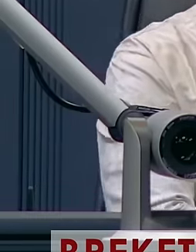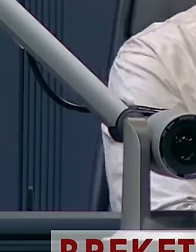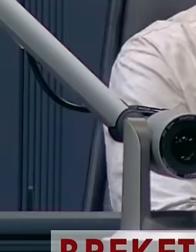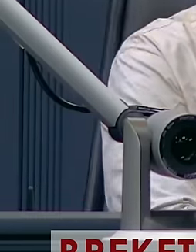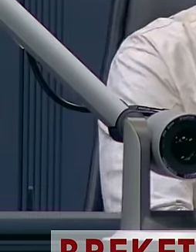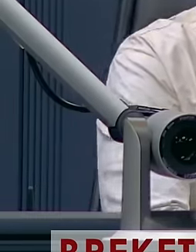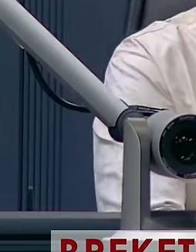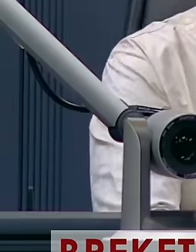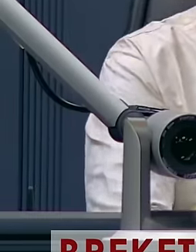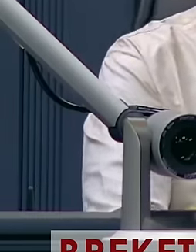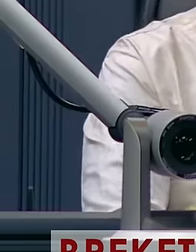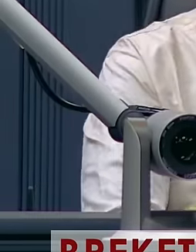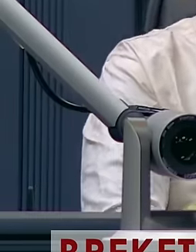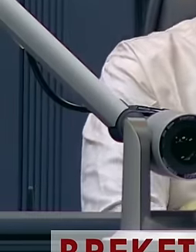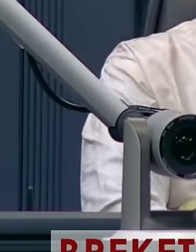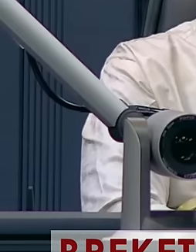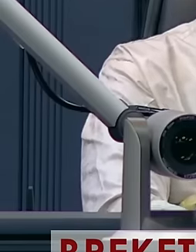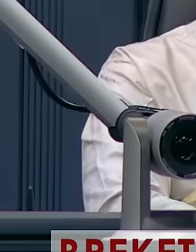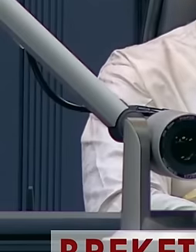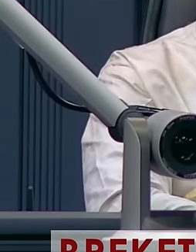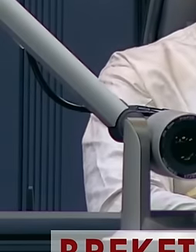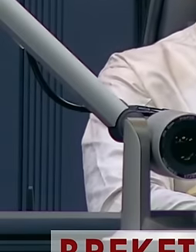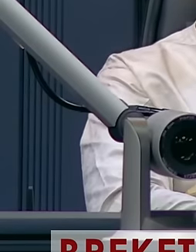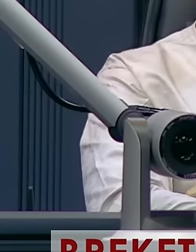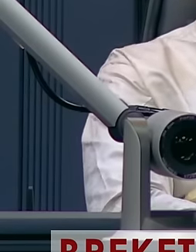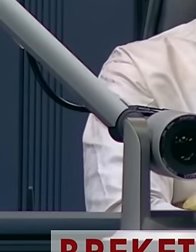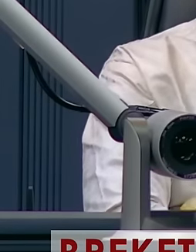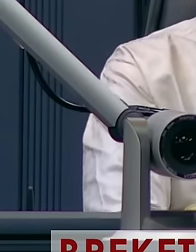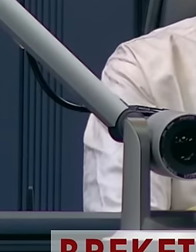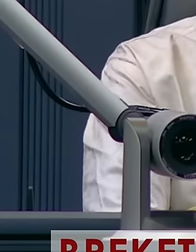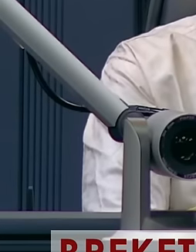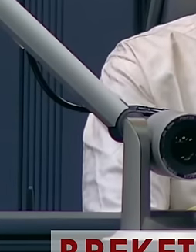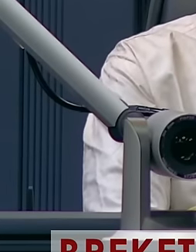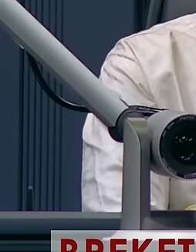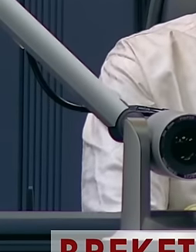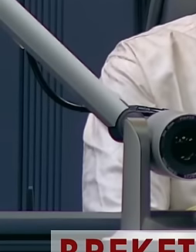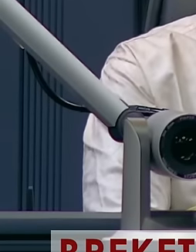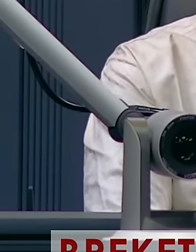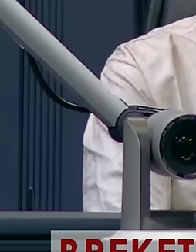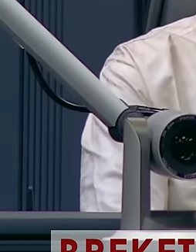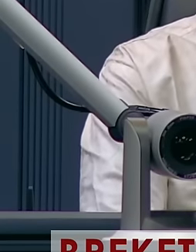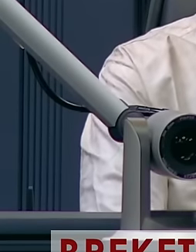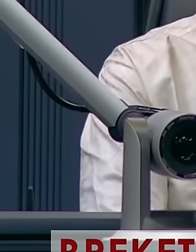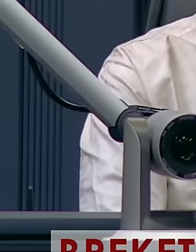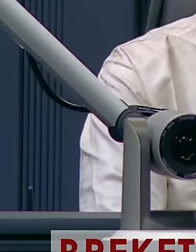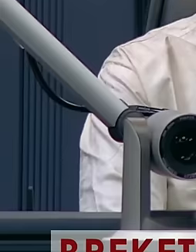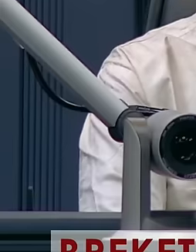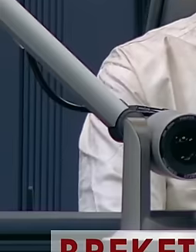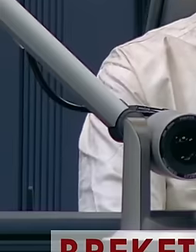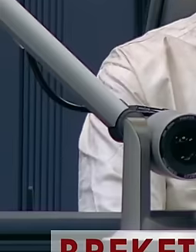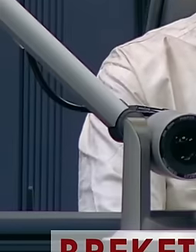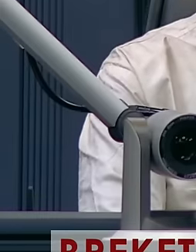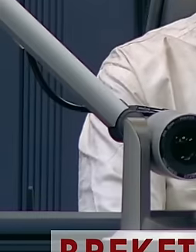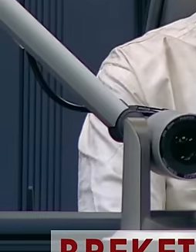Nigeria told them to be wicked, that there's nothing like mercy. I should open my phone. I opened my phone. They